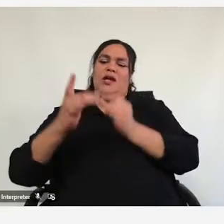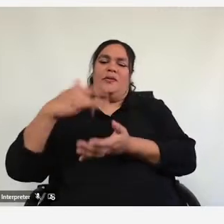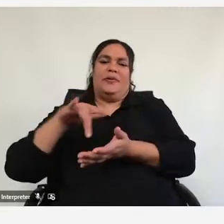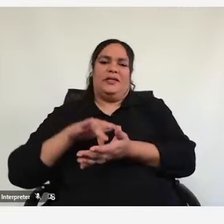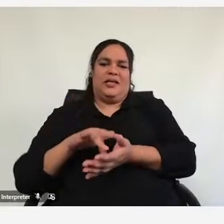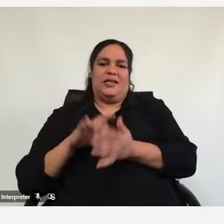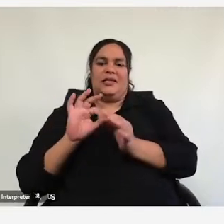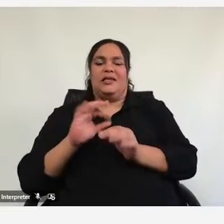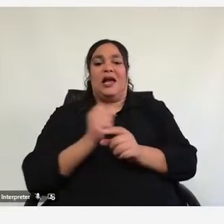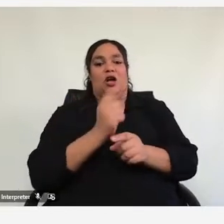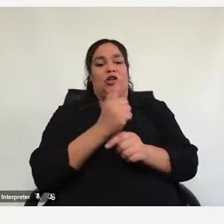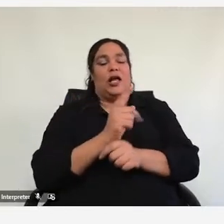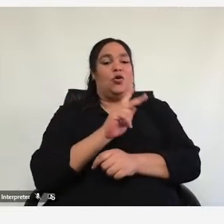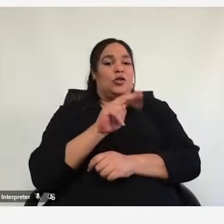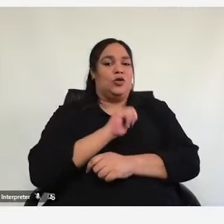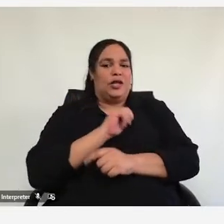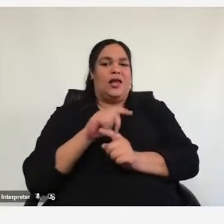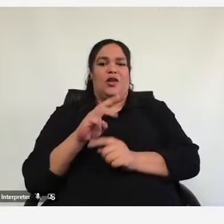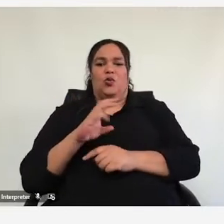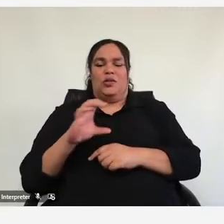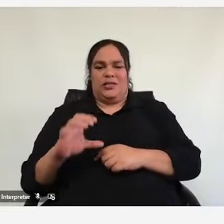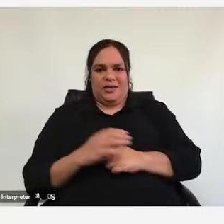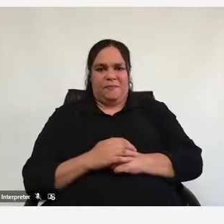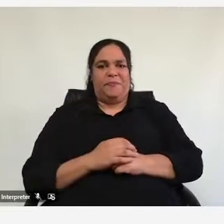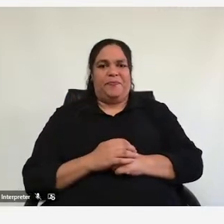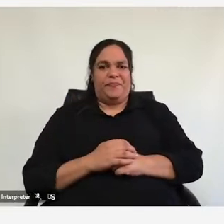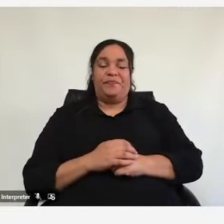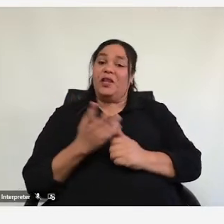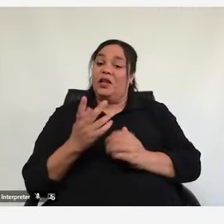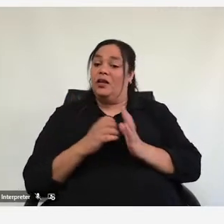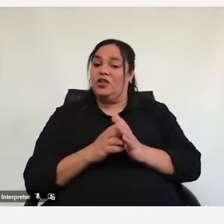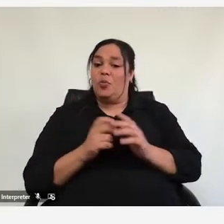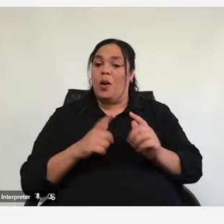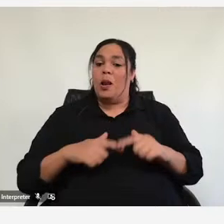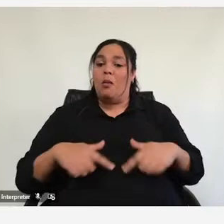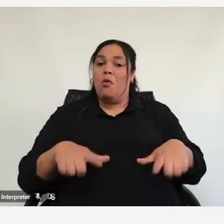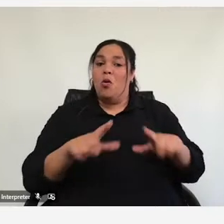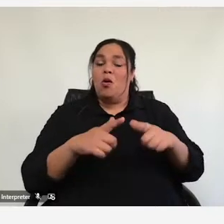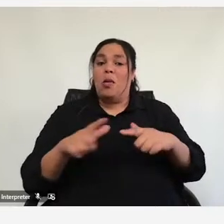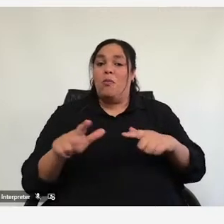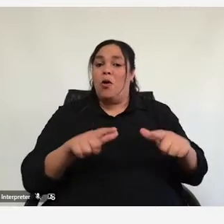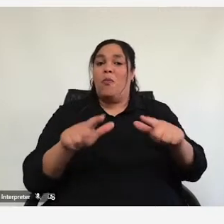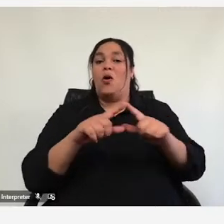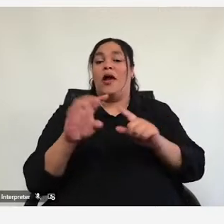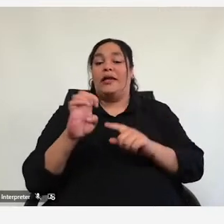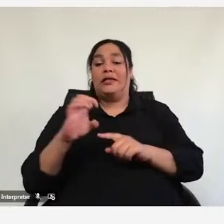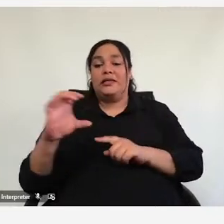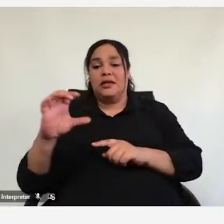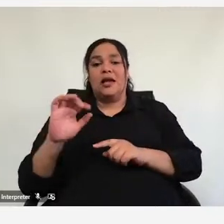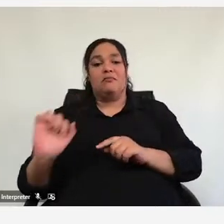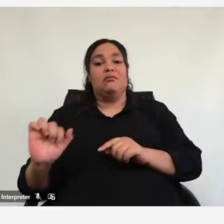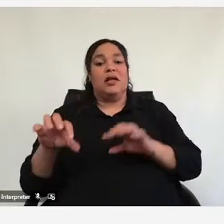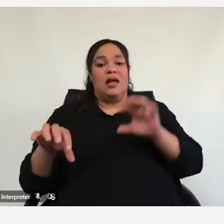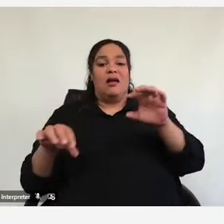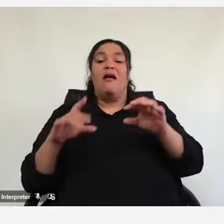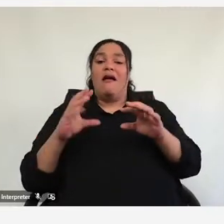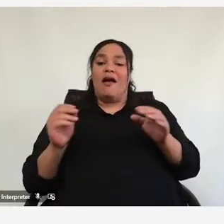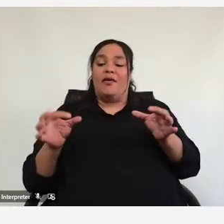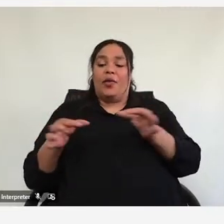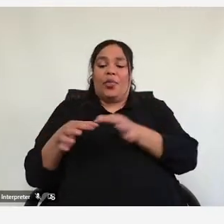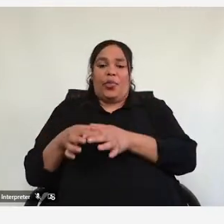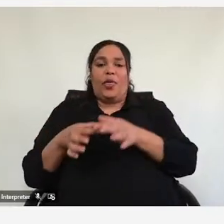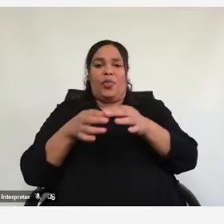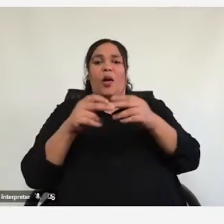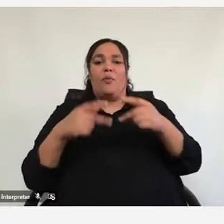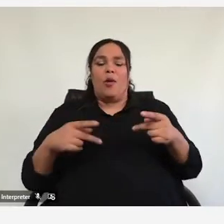like Gauteng, KwaZulu-Natal and the Western Cape. For example, Limpopo and the Eastern Cape, despite having smaller populations,